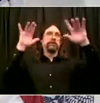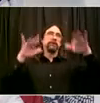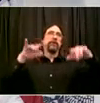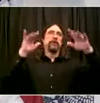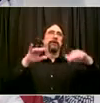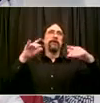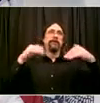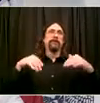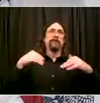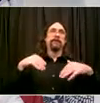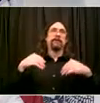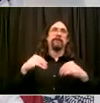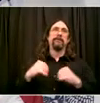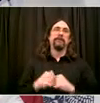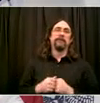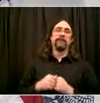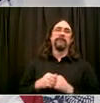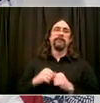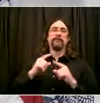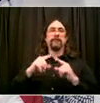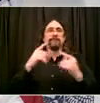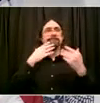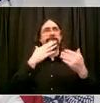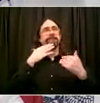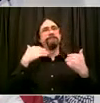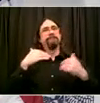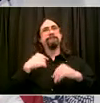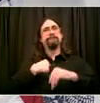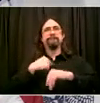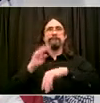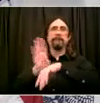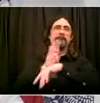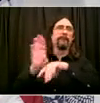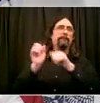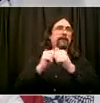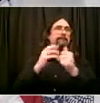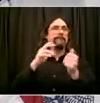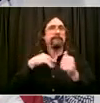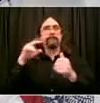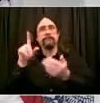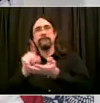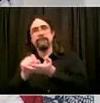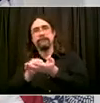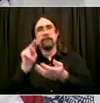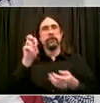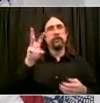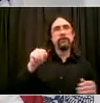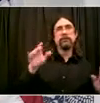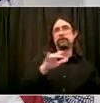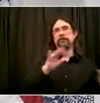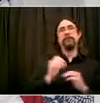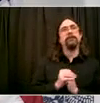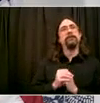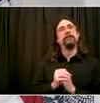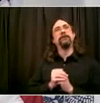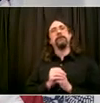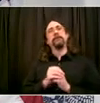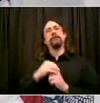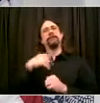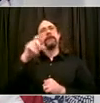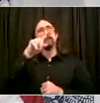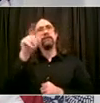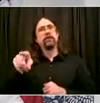and identifying the microcluster zones in Brooklyn and Queens, and now looking back at our map again, I kind of noticed these old familiar